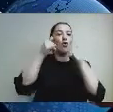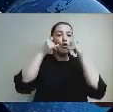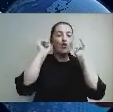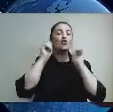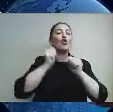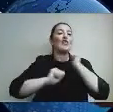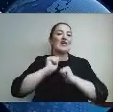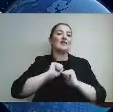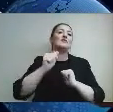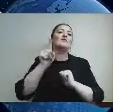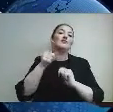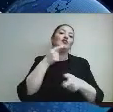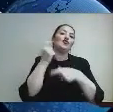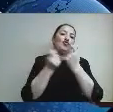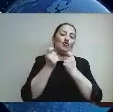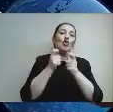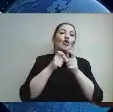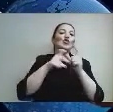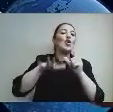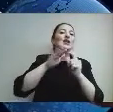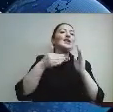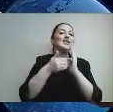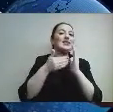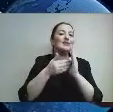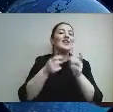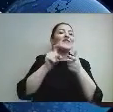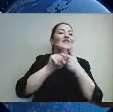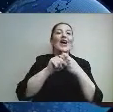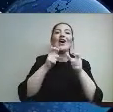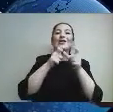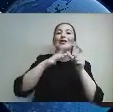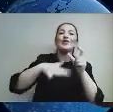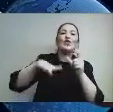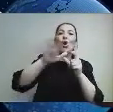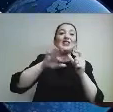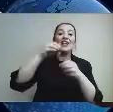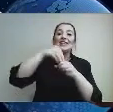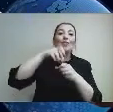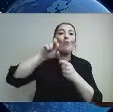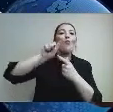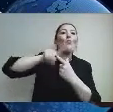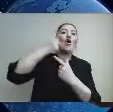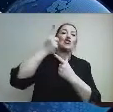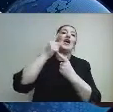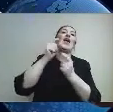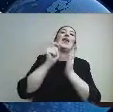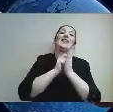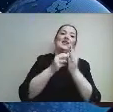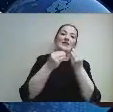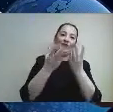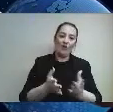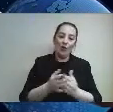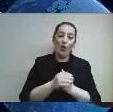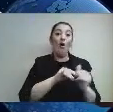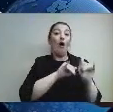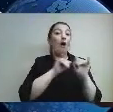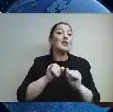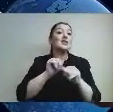project are her areas of interest. At the same time,